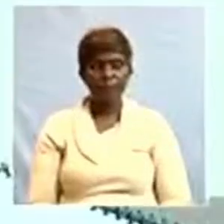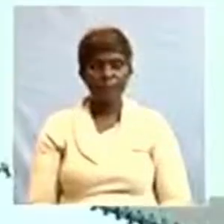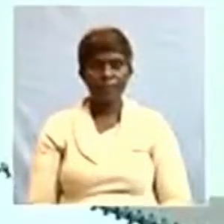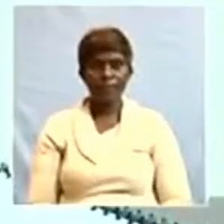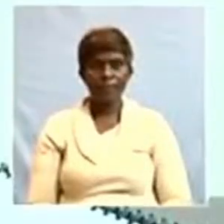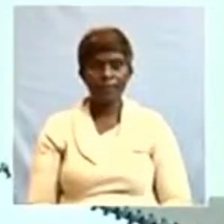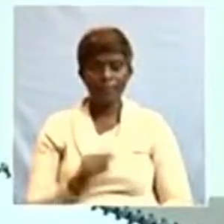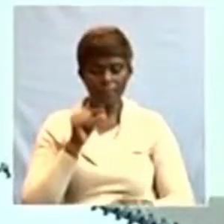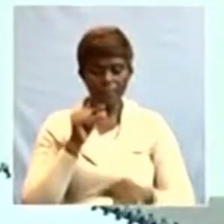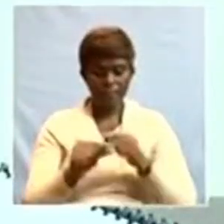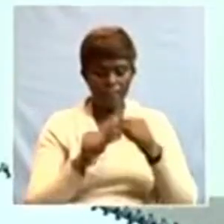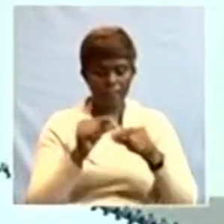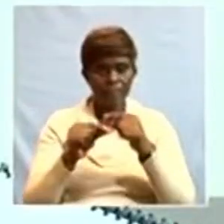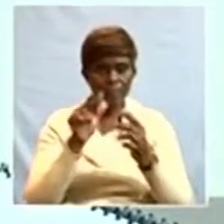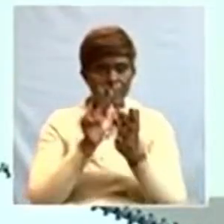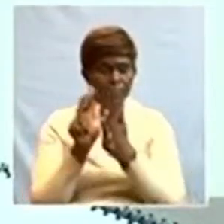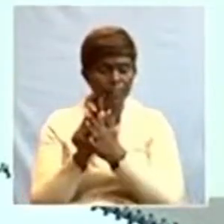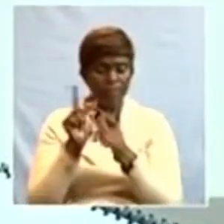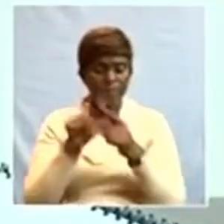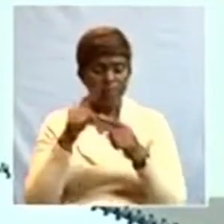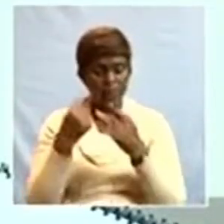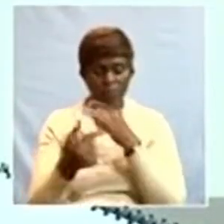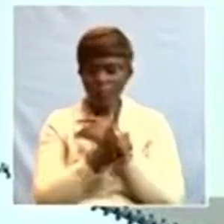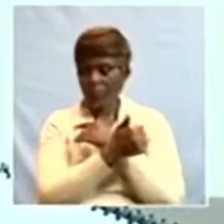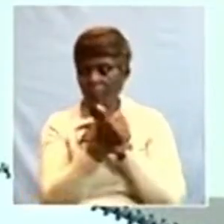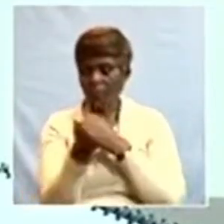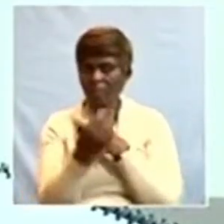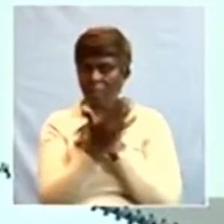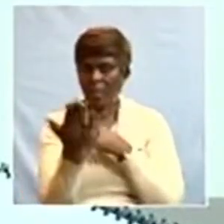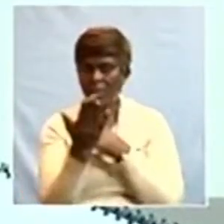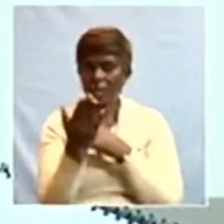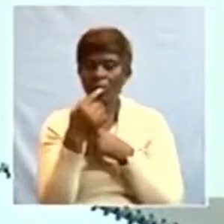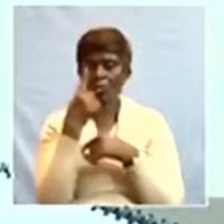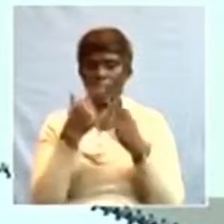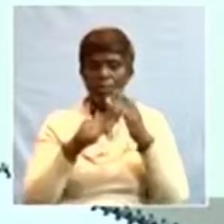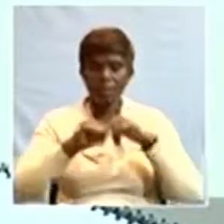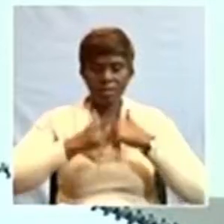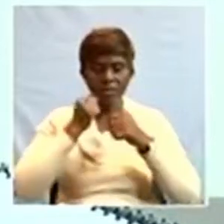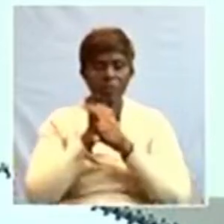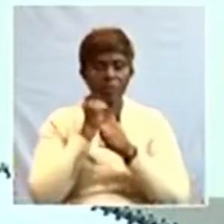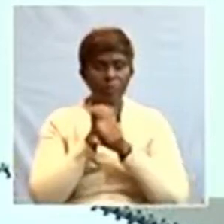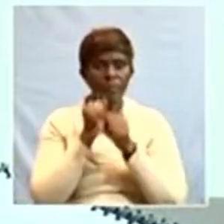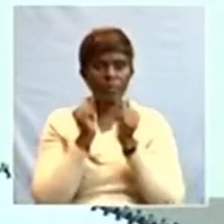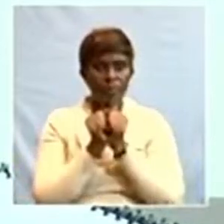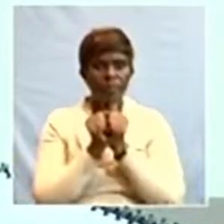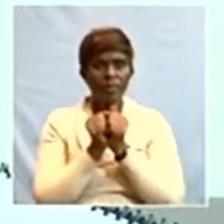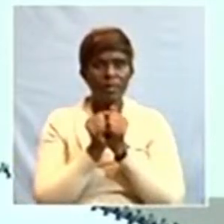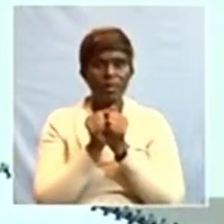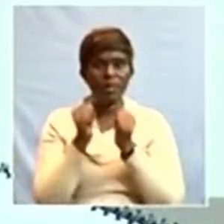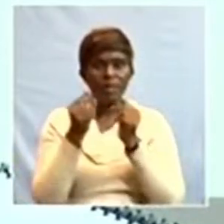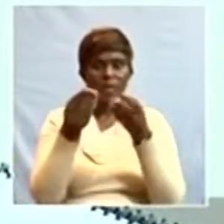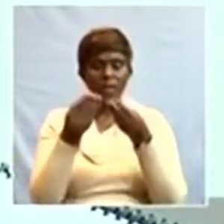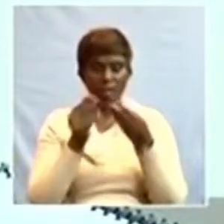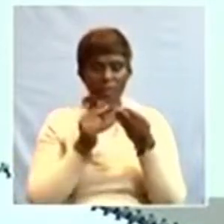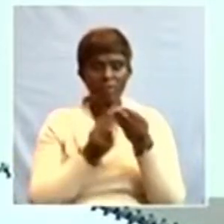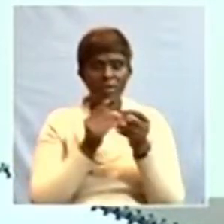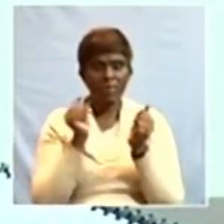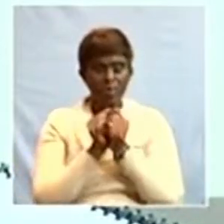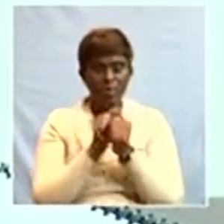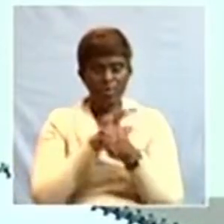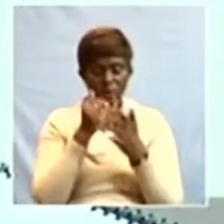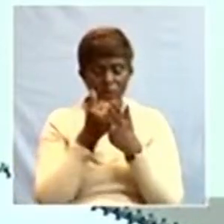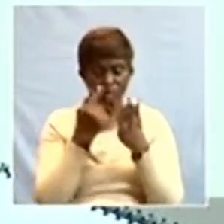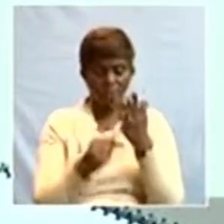certifies seeds. So those are the ones that we work with. They provide us with all